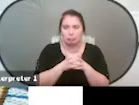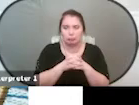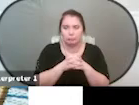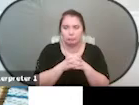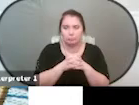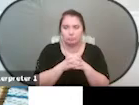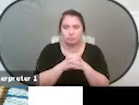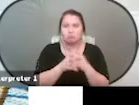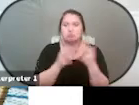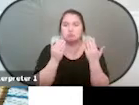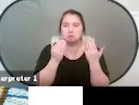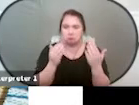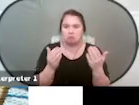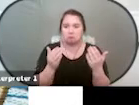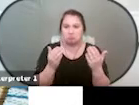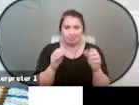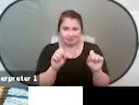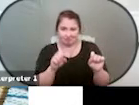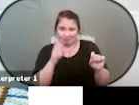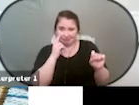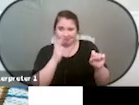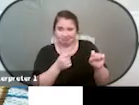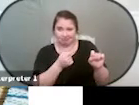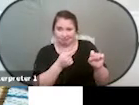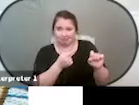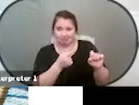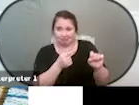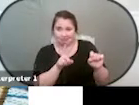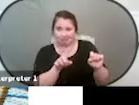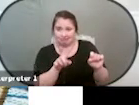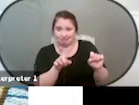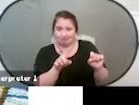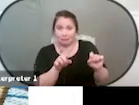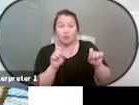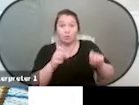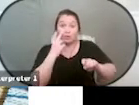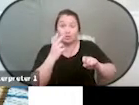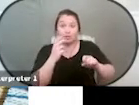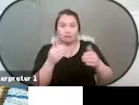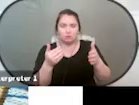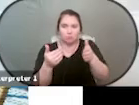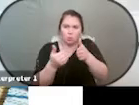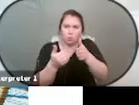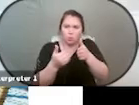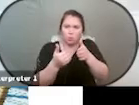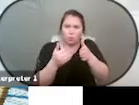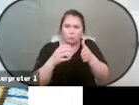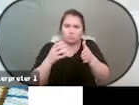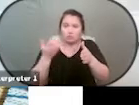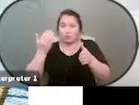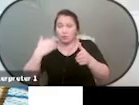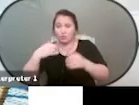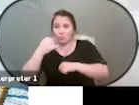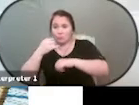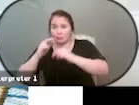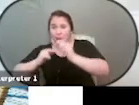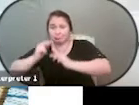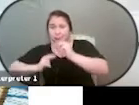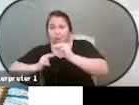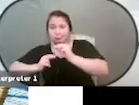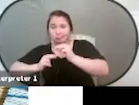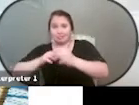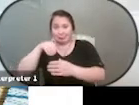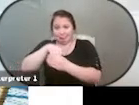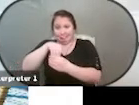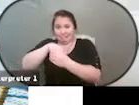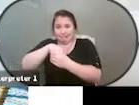There we go. Can you see? So here you can see again how close from this site plan, how close this building got